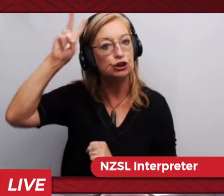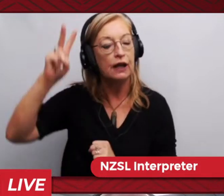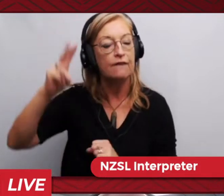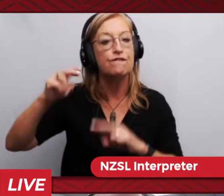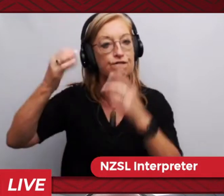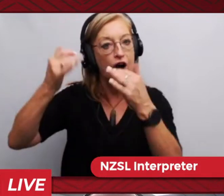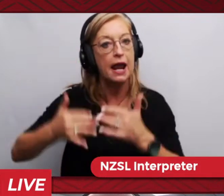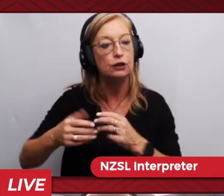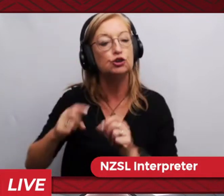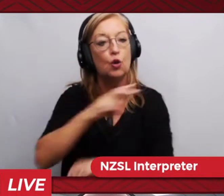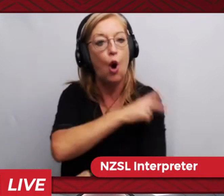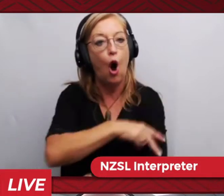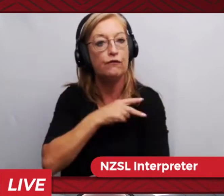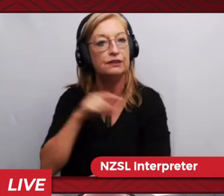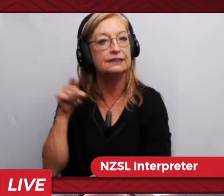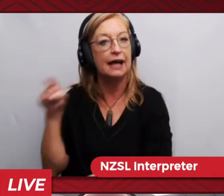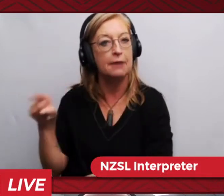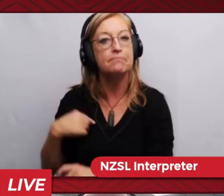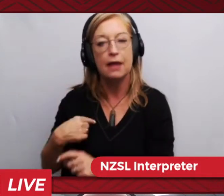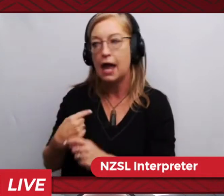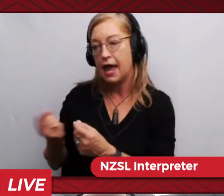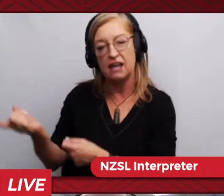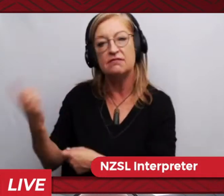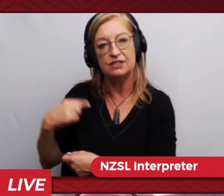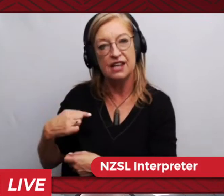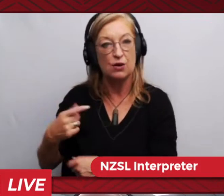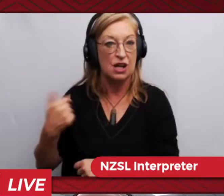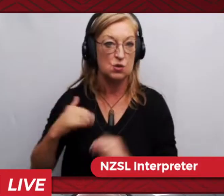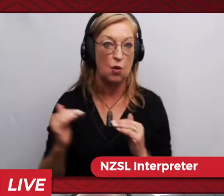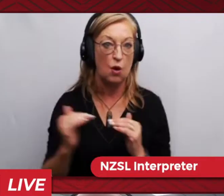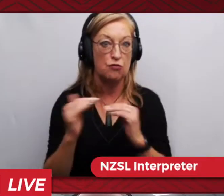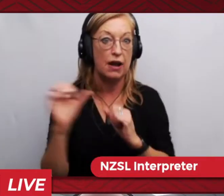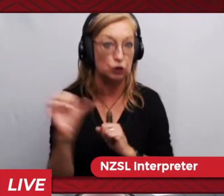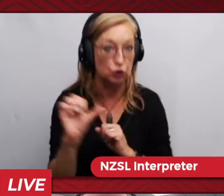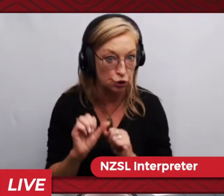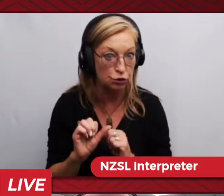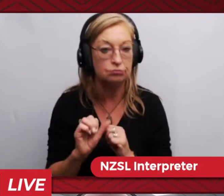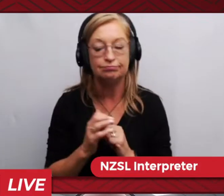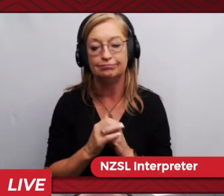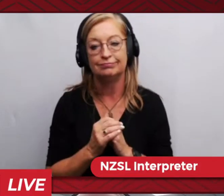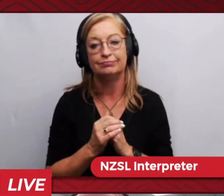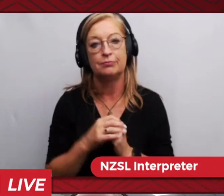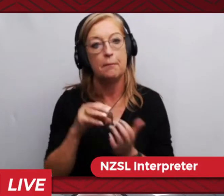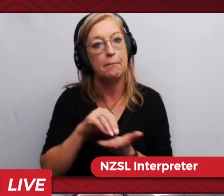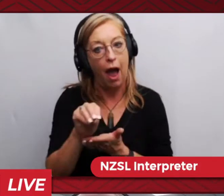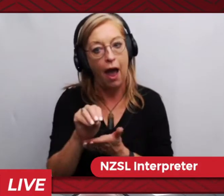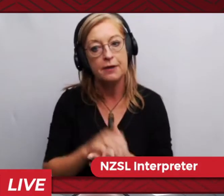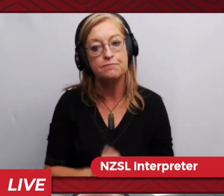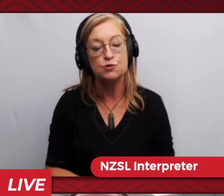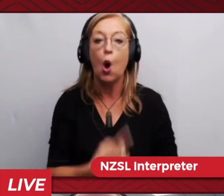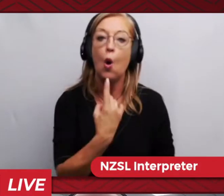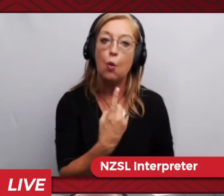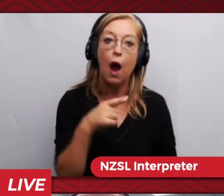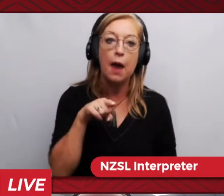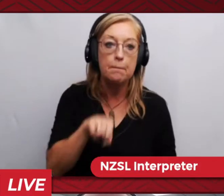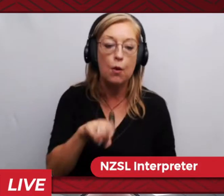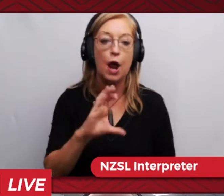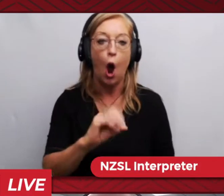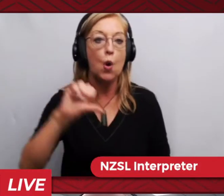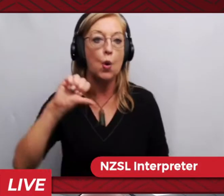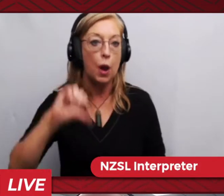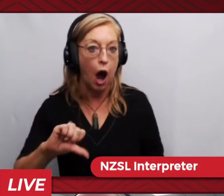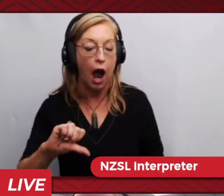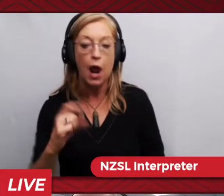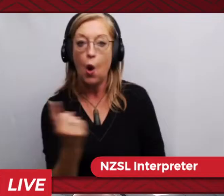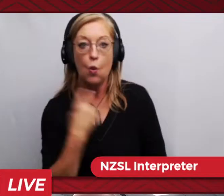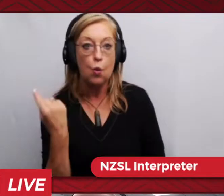that's who tells us what the rate should be every year. So $1.09 is what we use. But if you're thinking about your